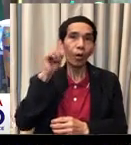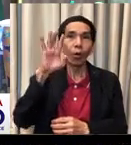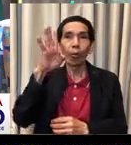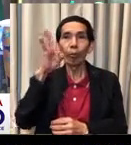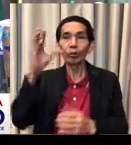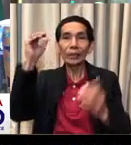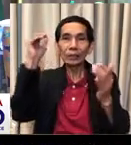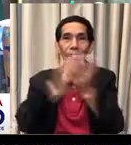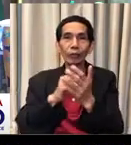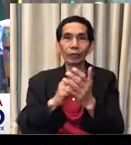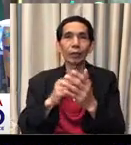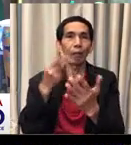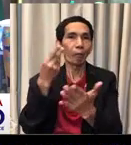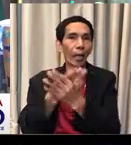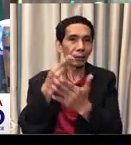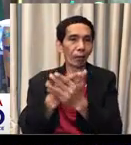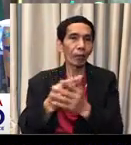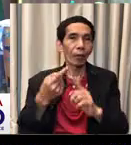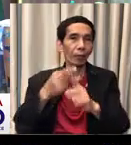40,000? Wow. Pesos.